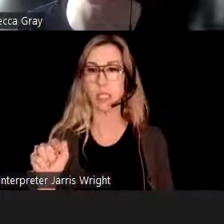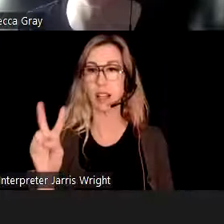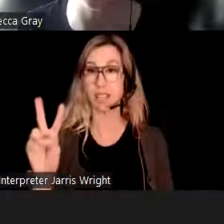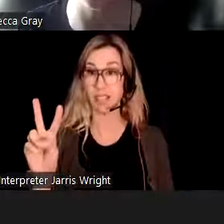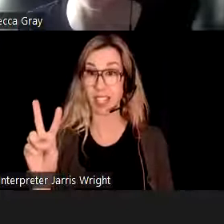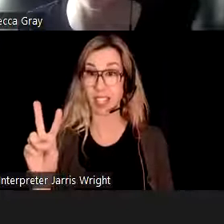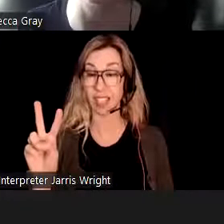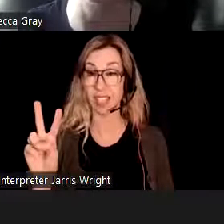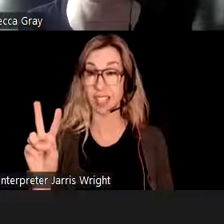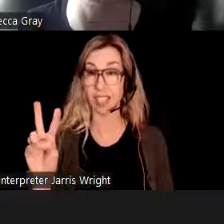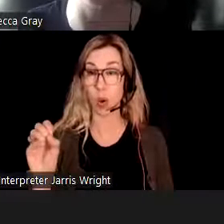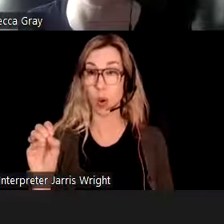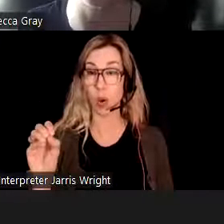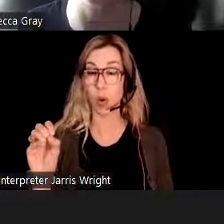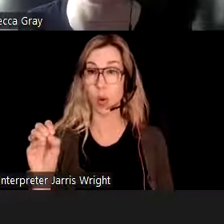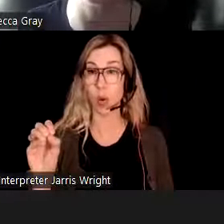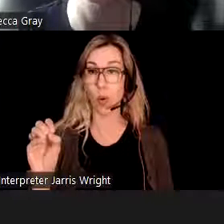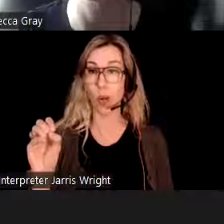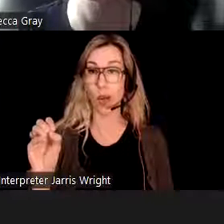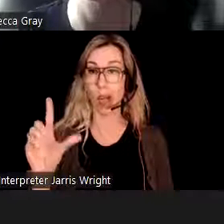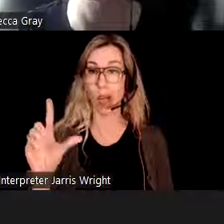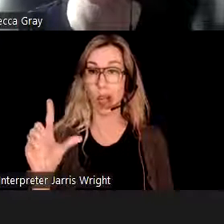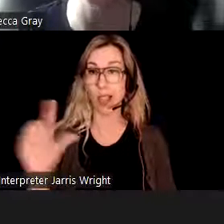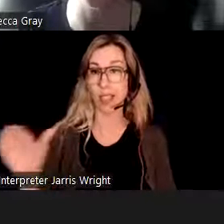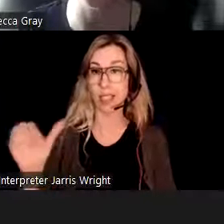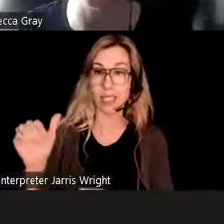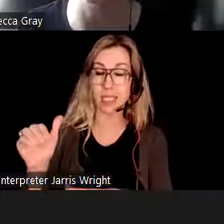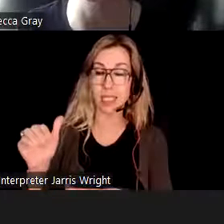www.thevolunteer, V-O-L Center,